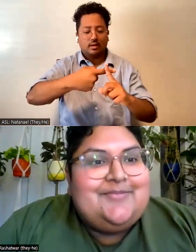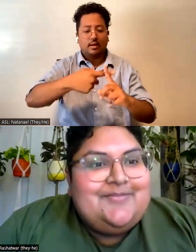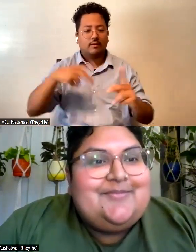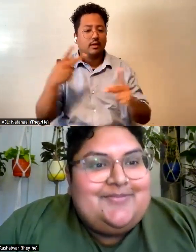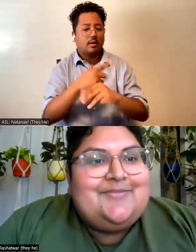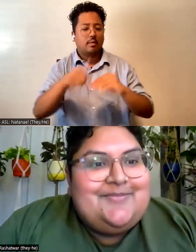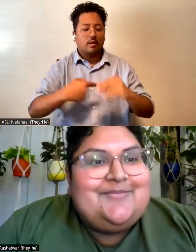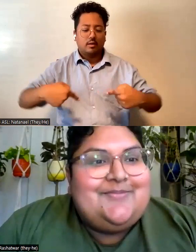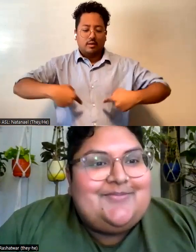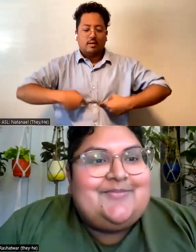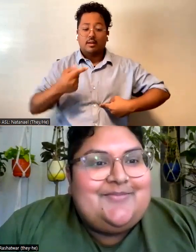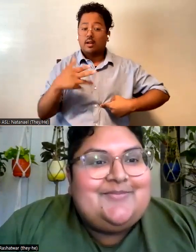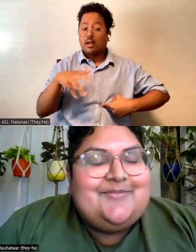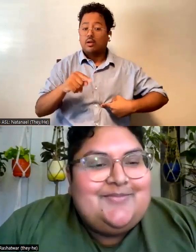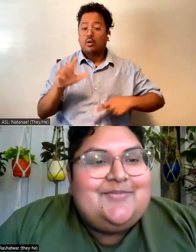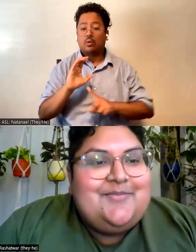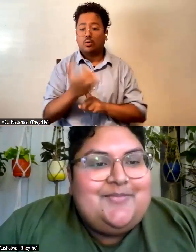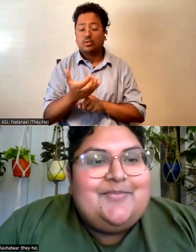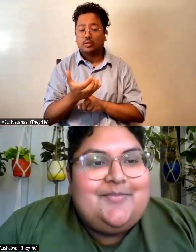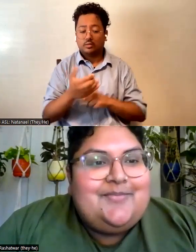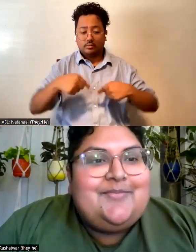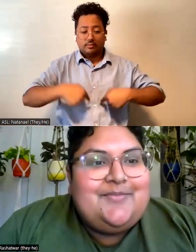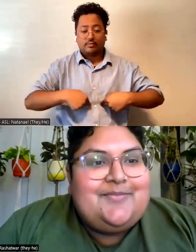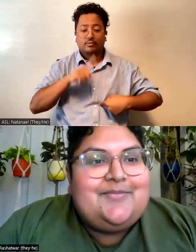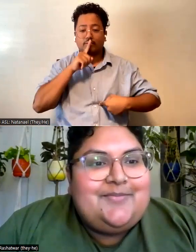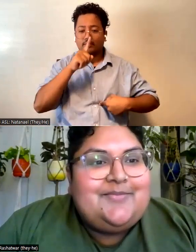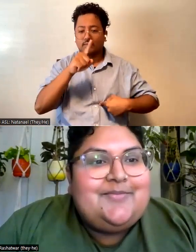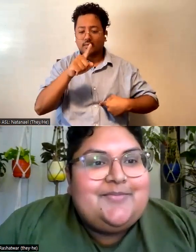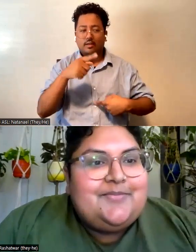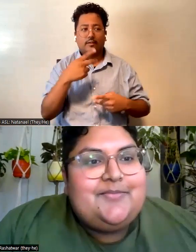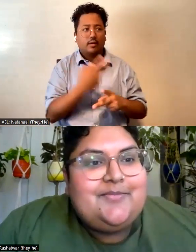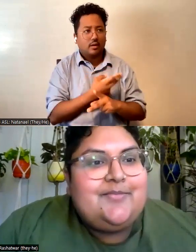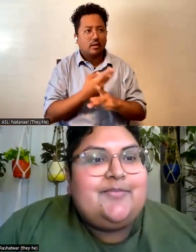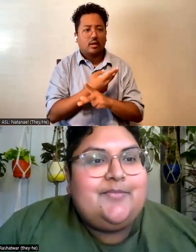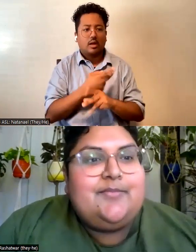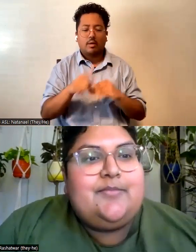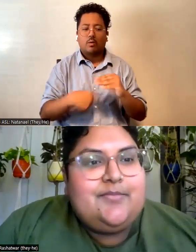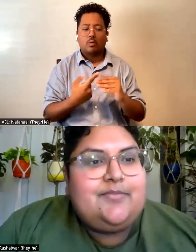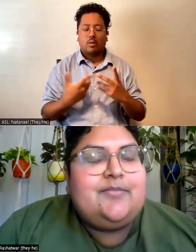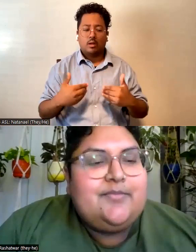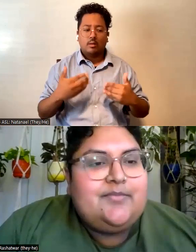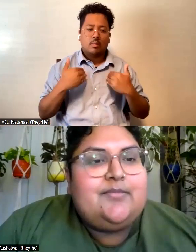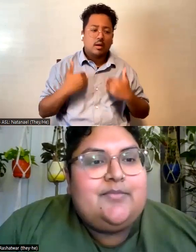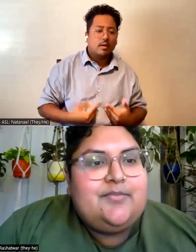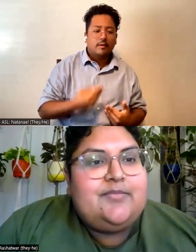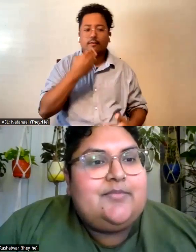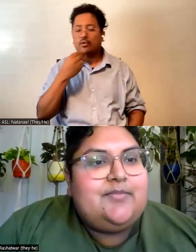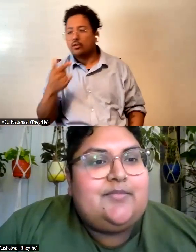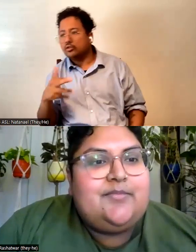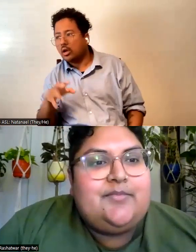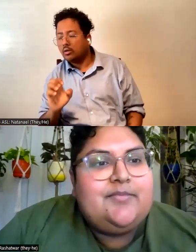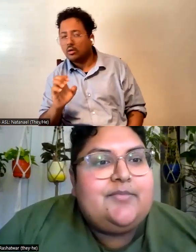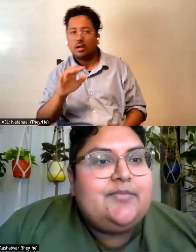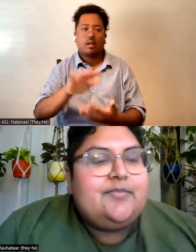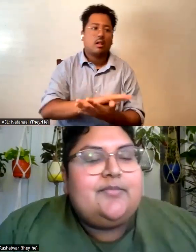Cultures, traces appetites as viscera, practice, compulsion, genre